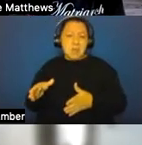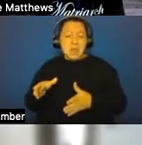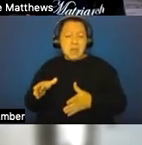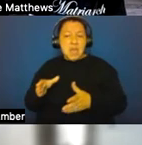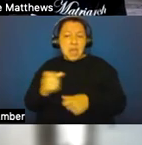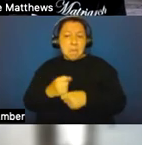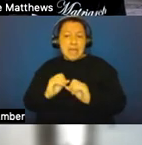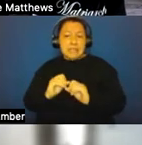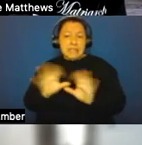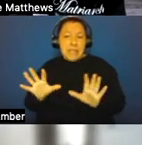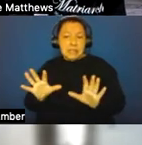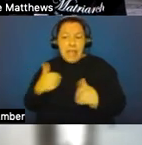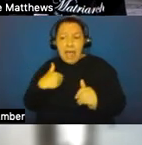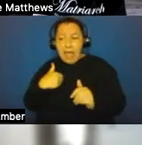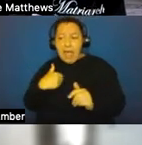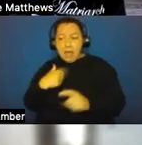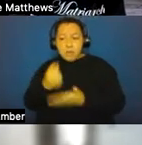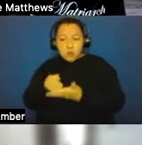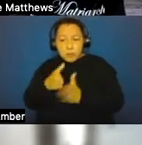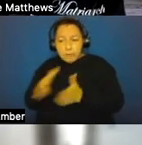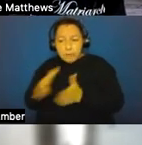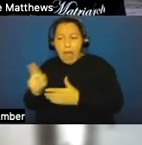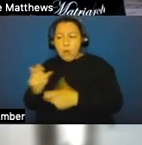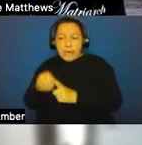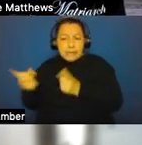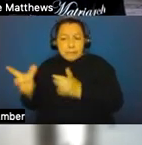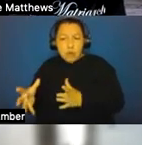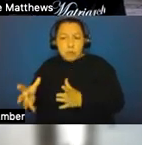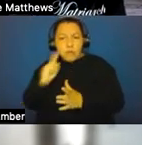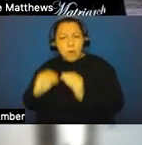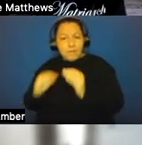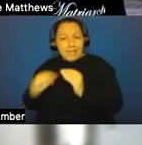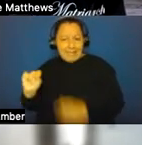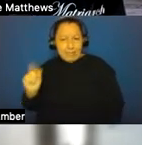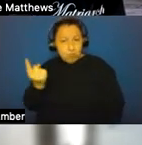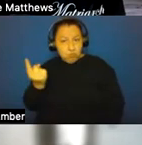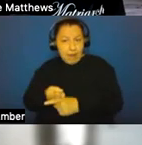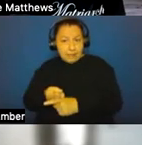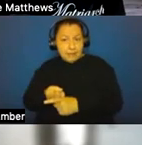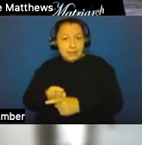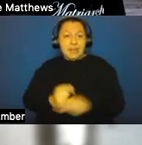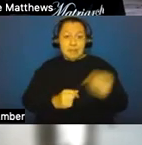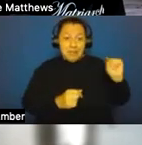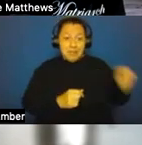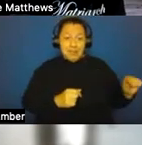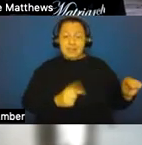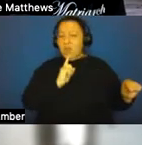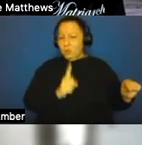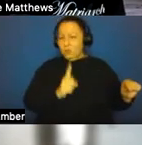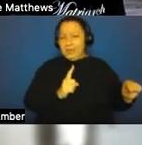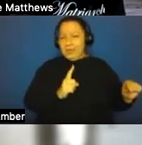right? Whereas in our advocacy model, and the framework that we will be talking about through this